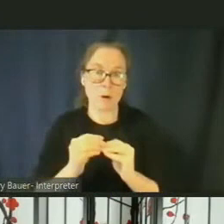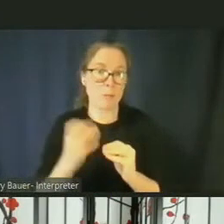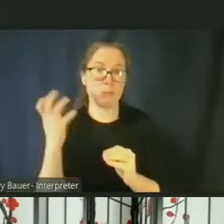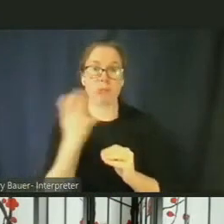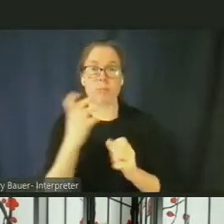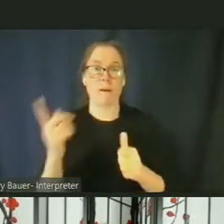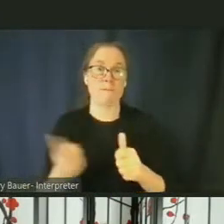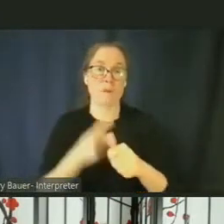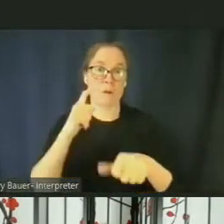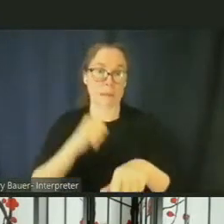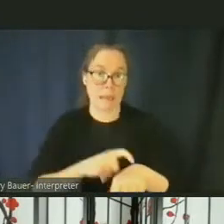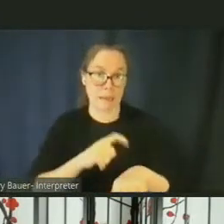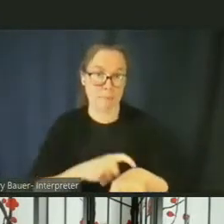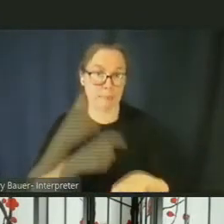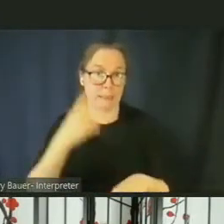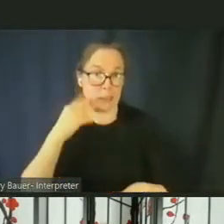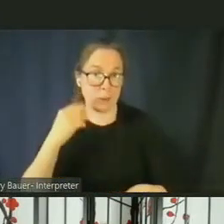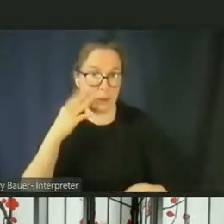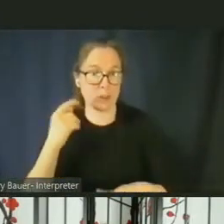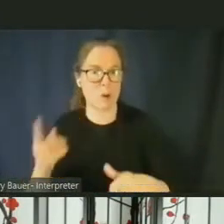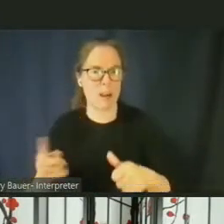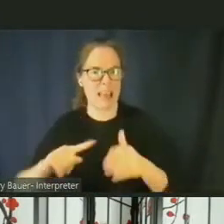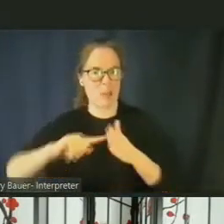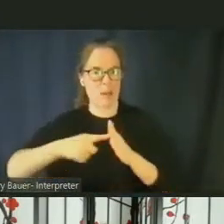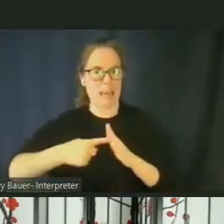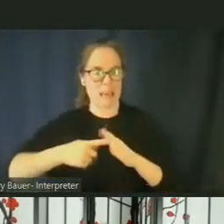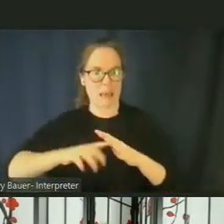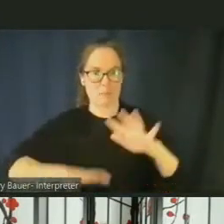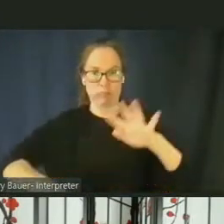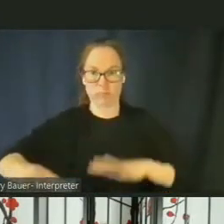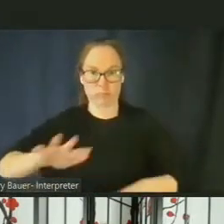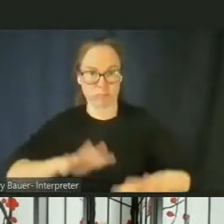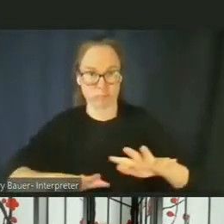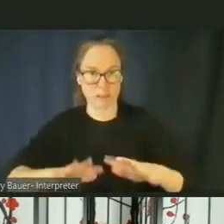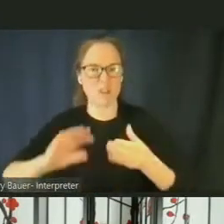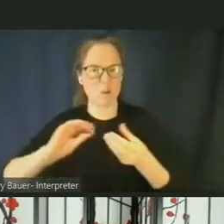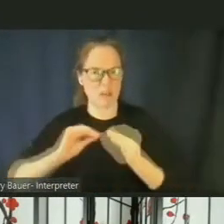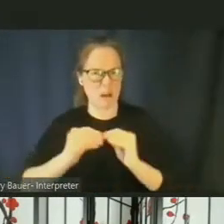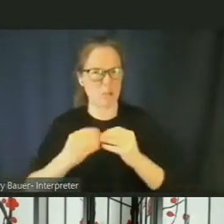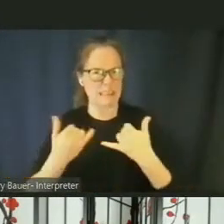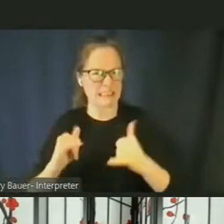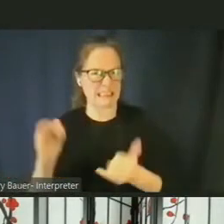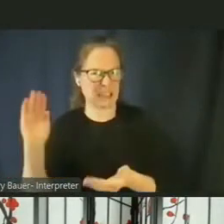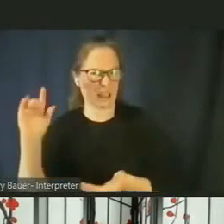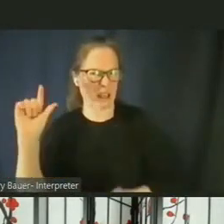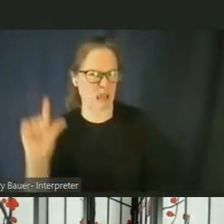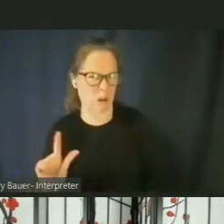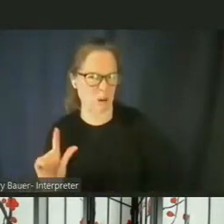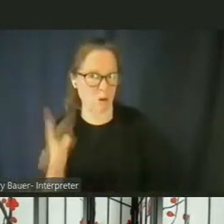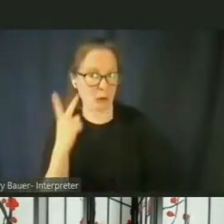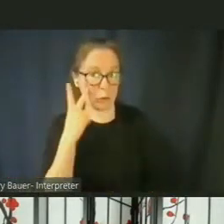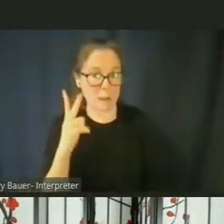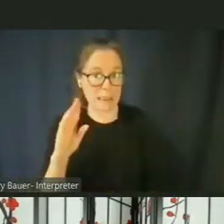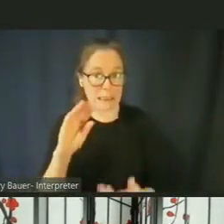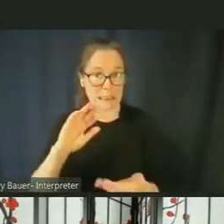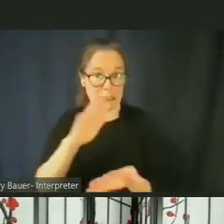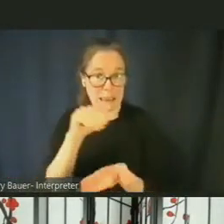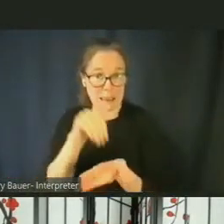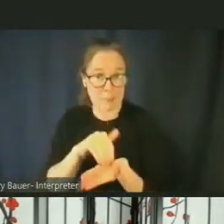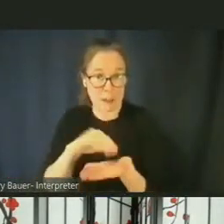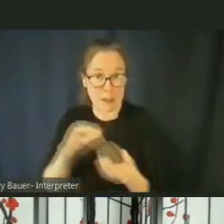now. So those numbers are still fairly low. So that middle number shows